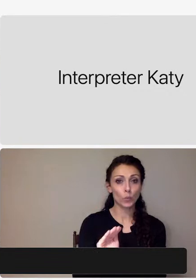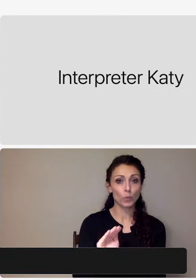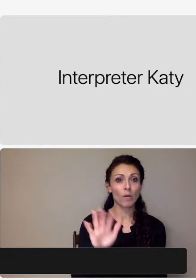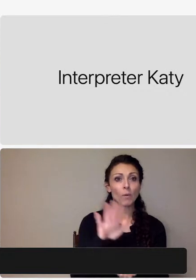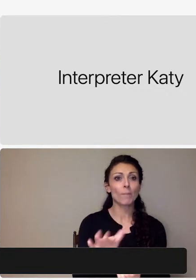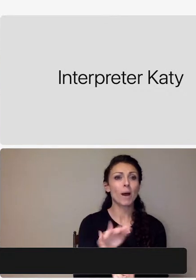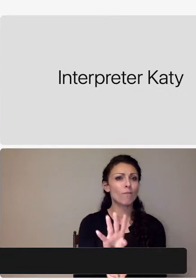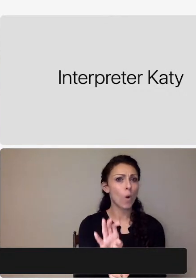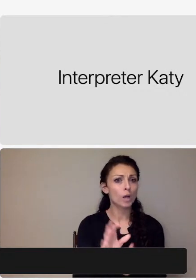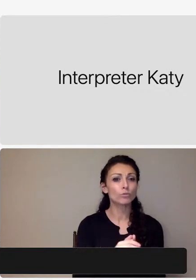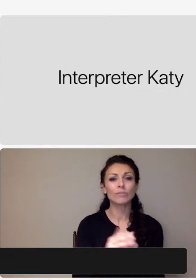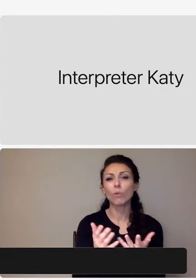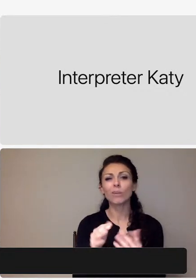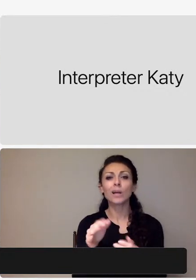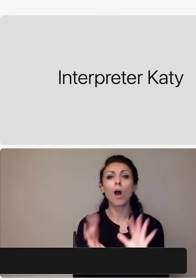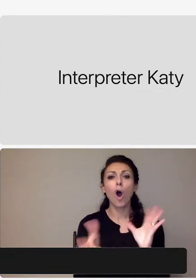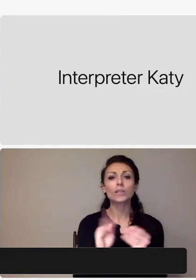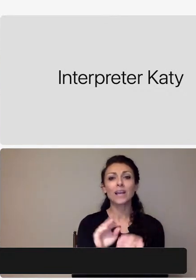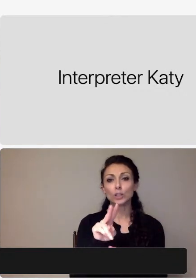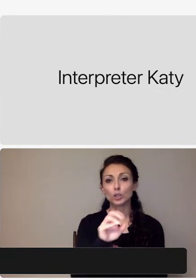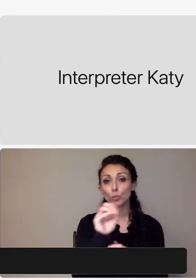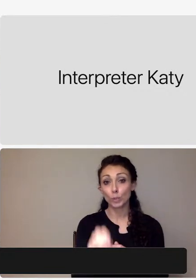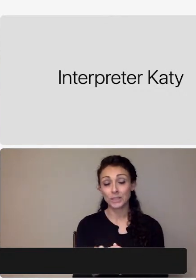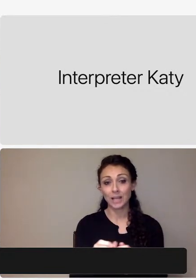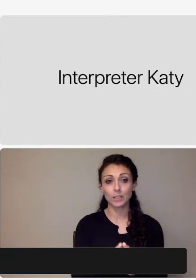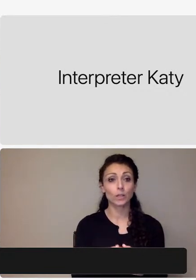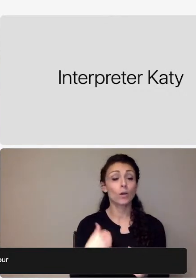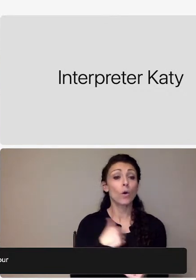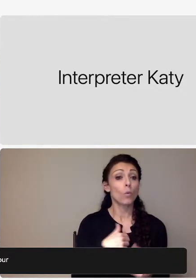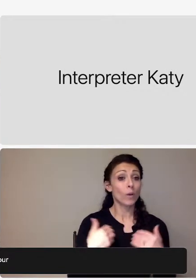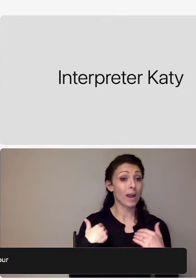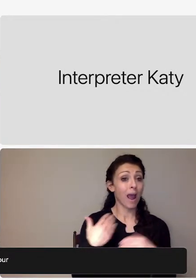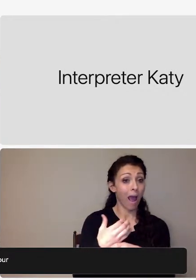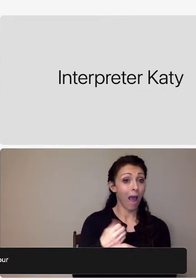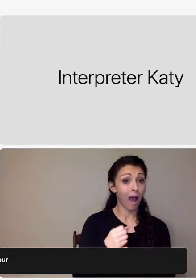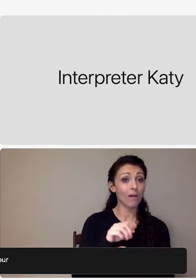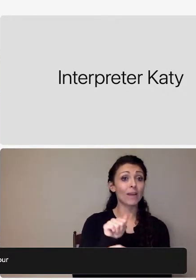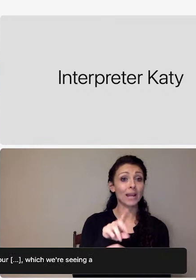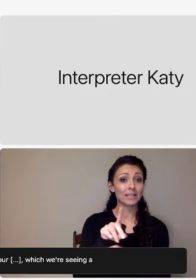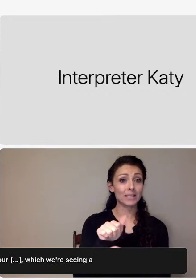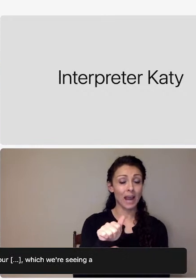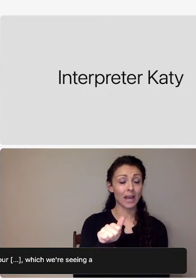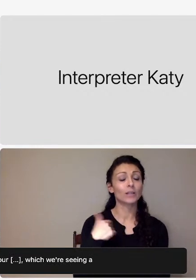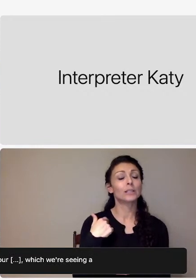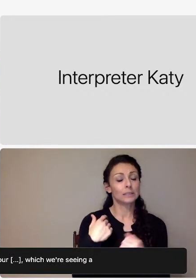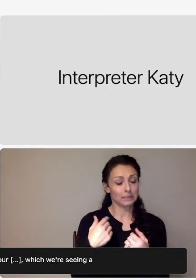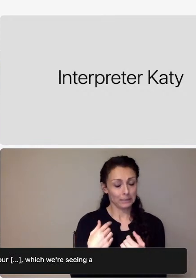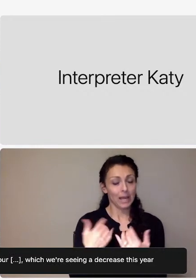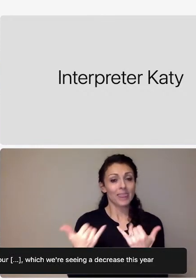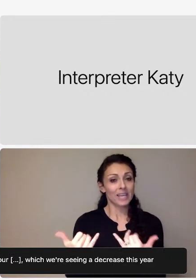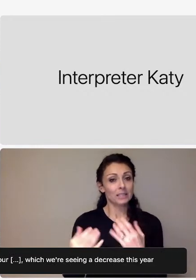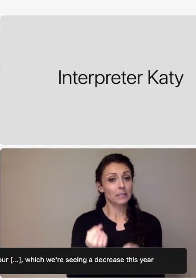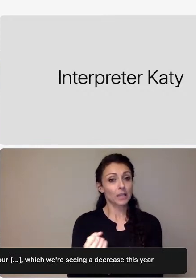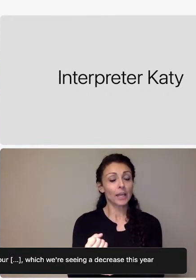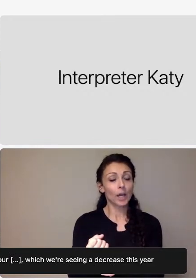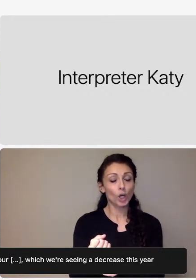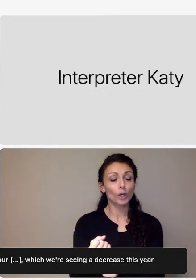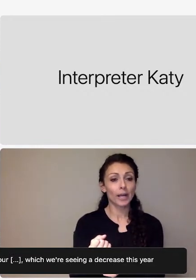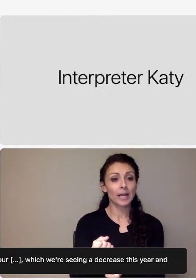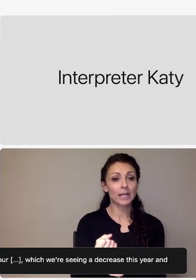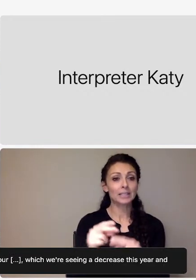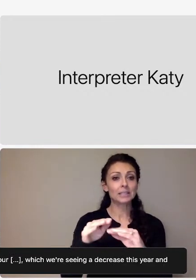about two percent um we have our ada which we're seeing a decrease this year and an